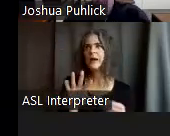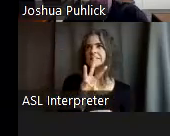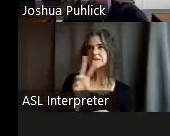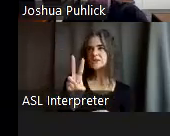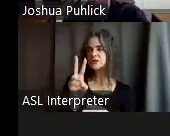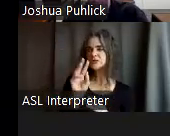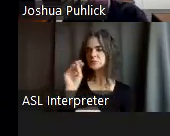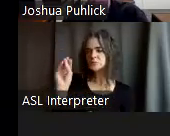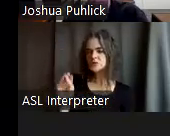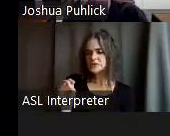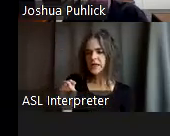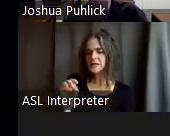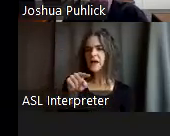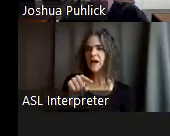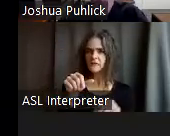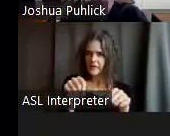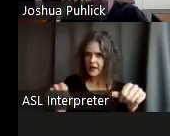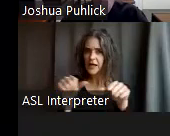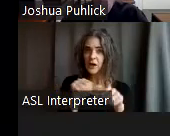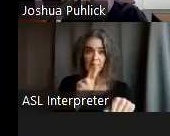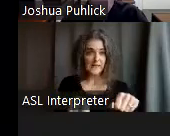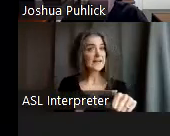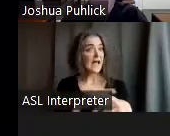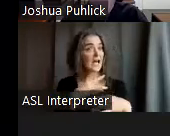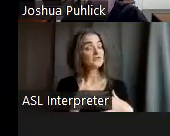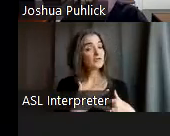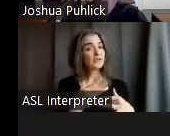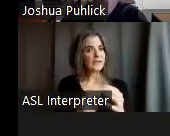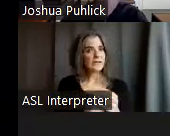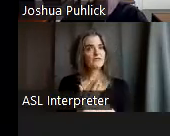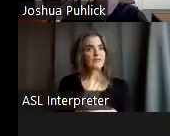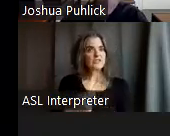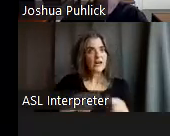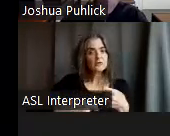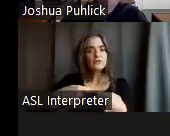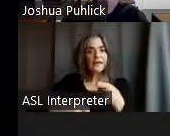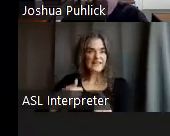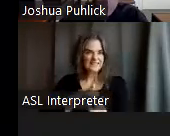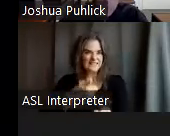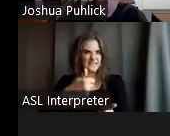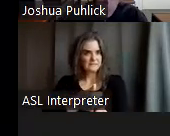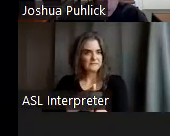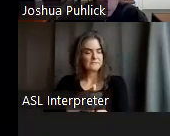that area in naturally regenerated stands.